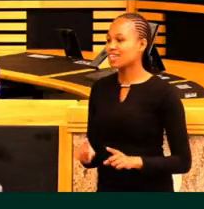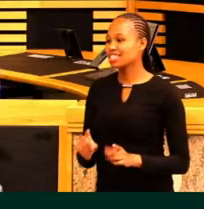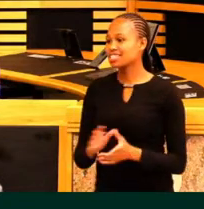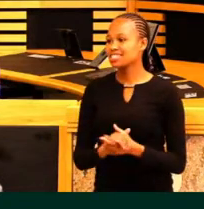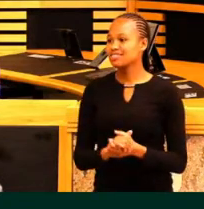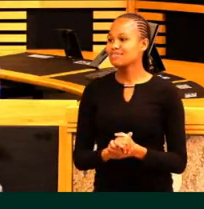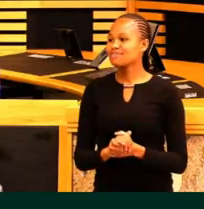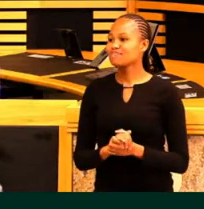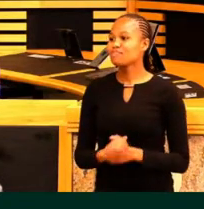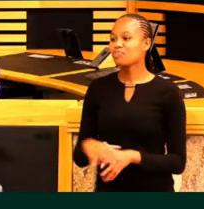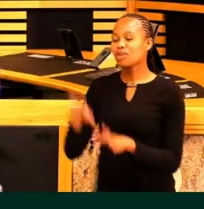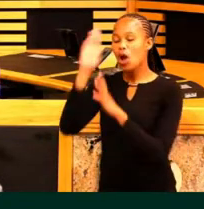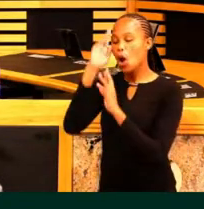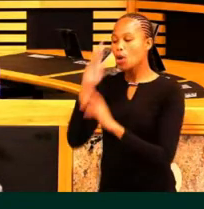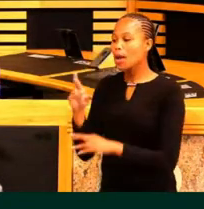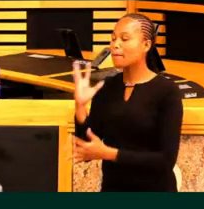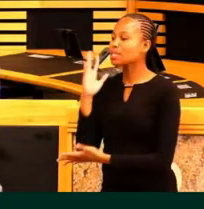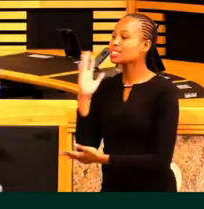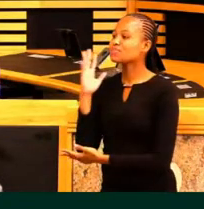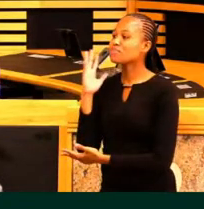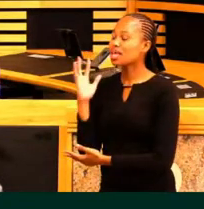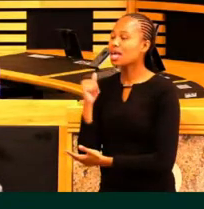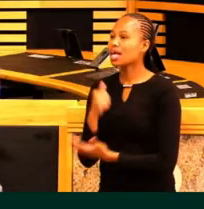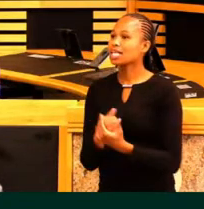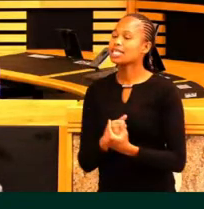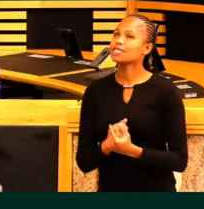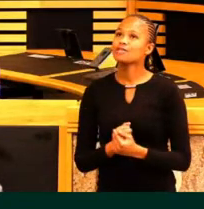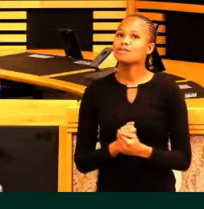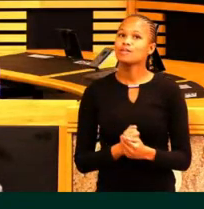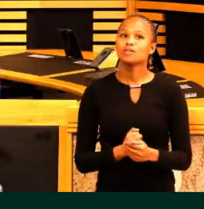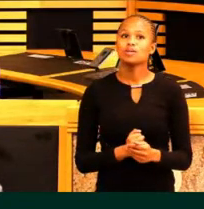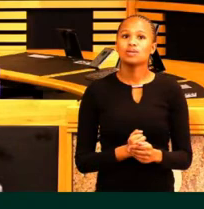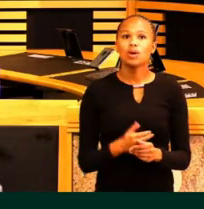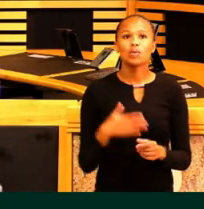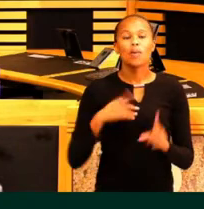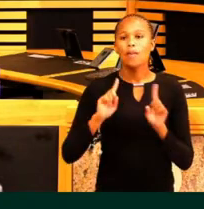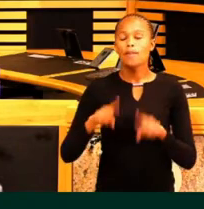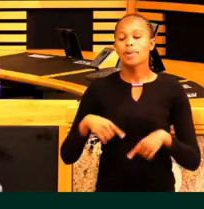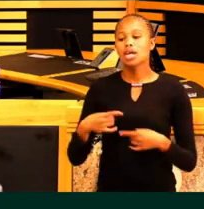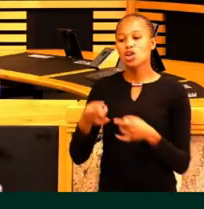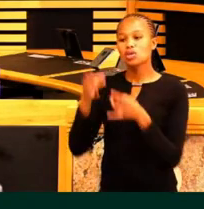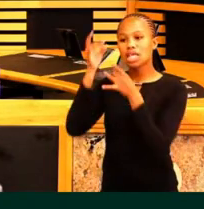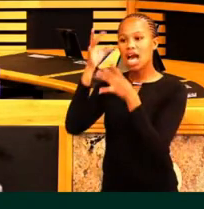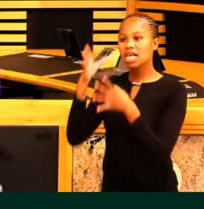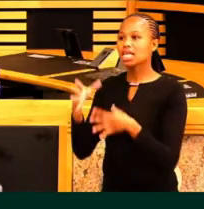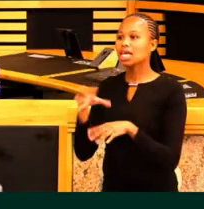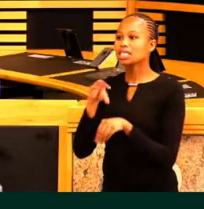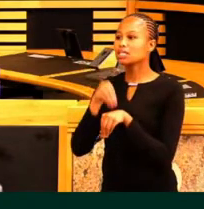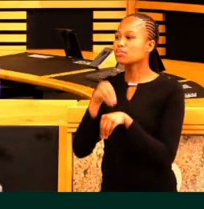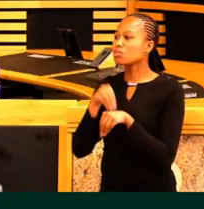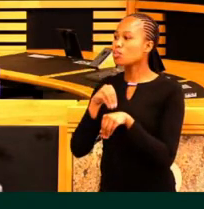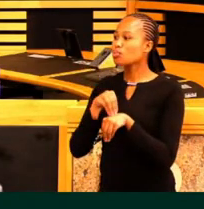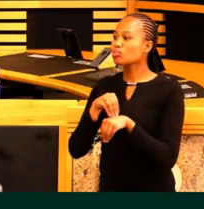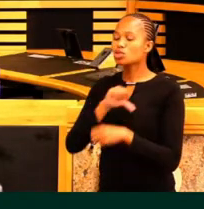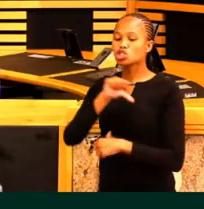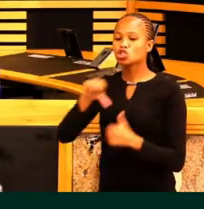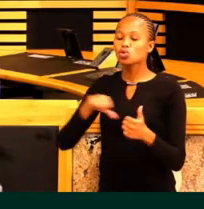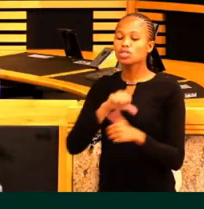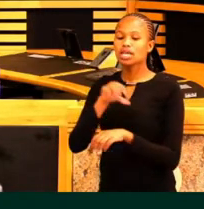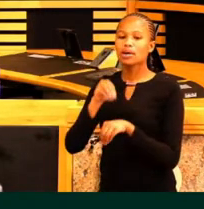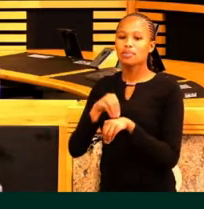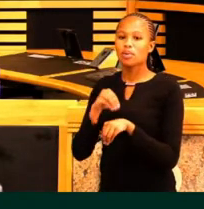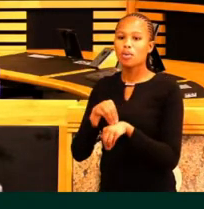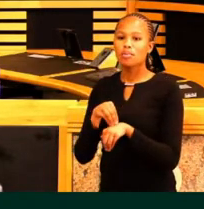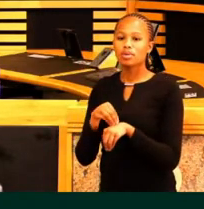a honorable speaker we cannot address e problem a social problem without first